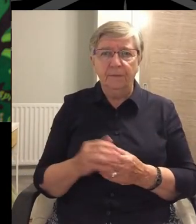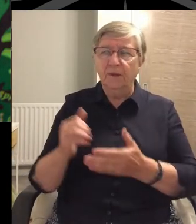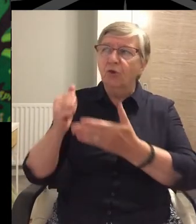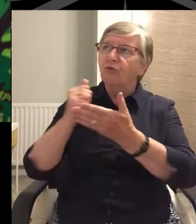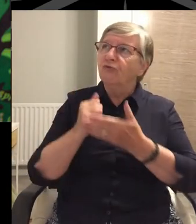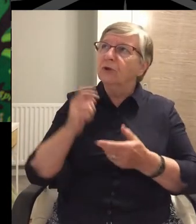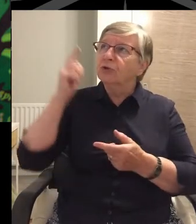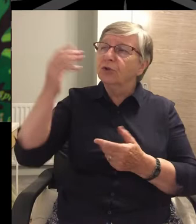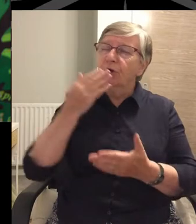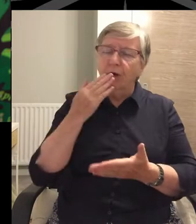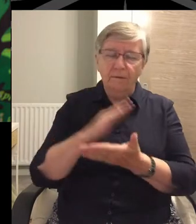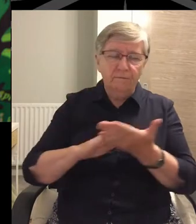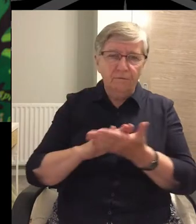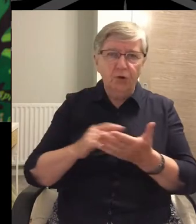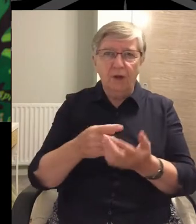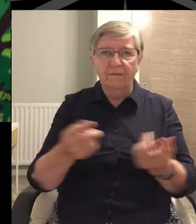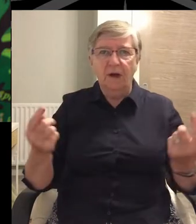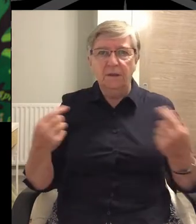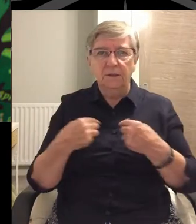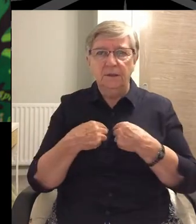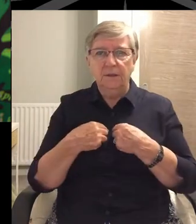Gracious God, forgive us.